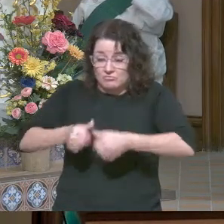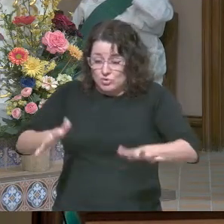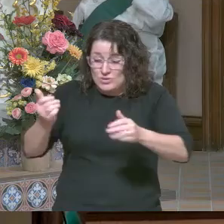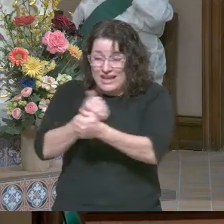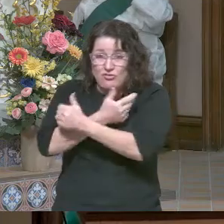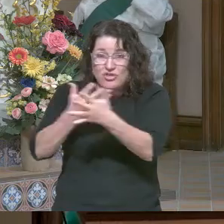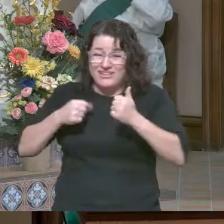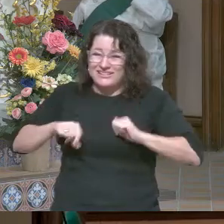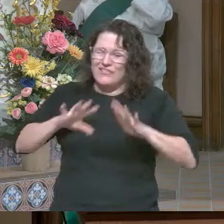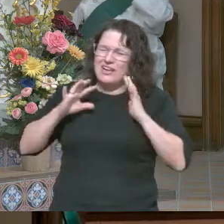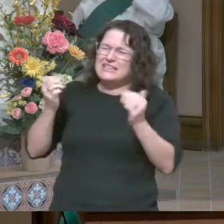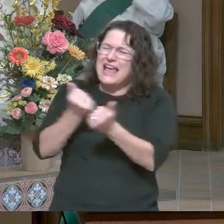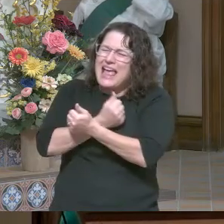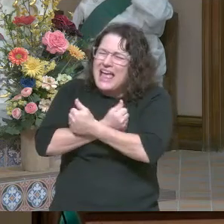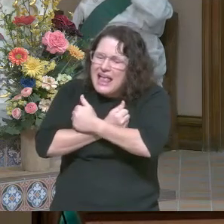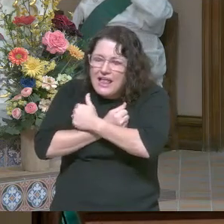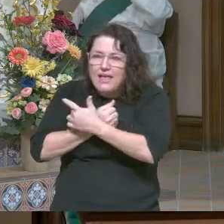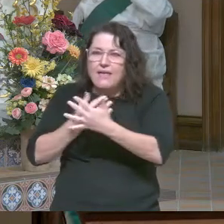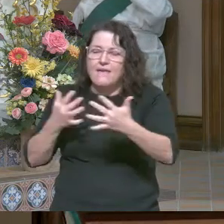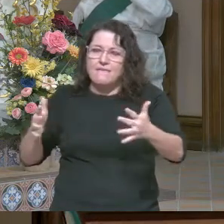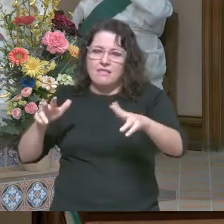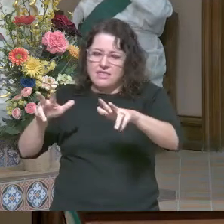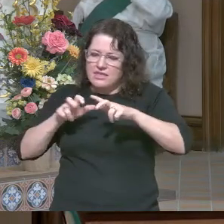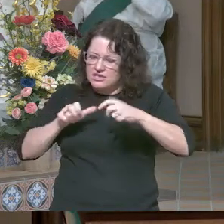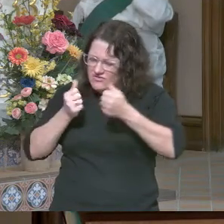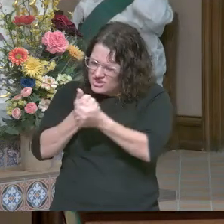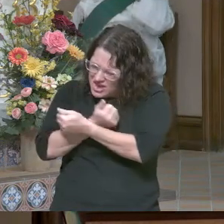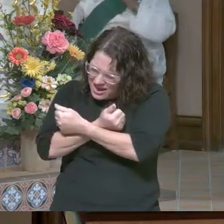cross, and follow me.